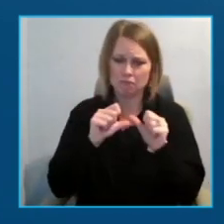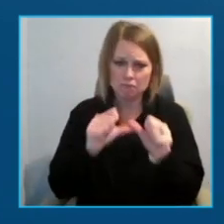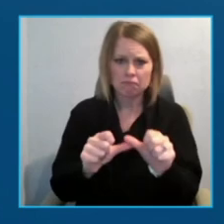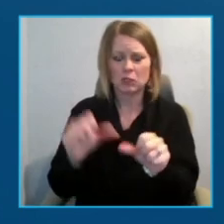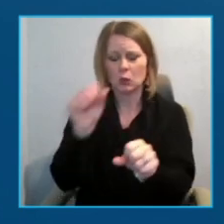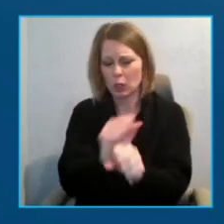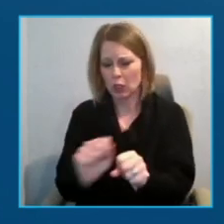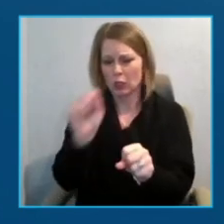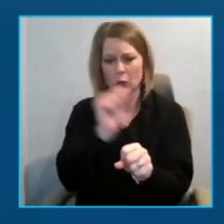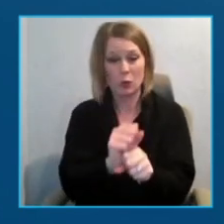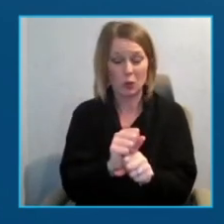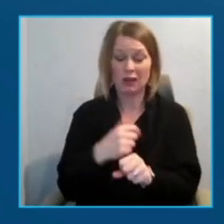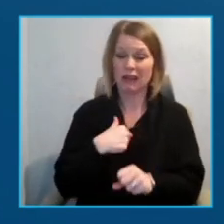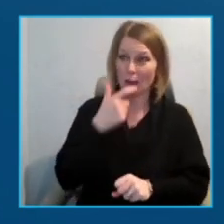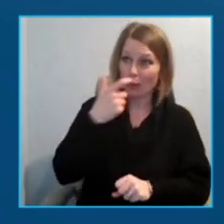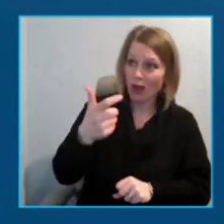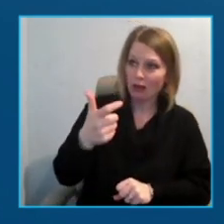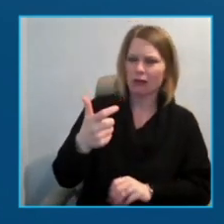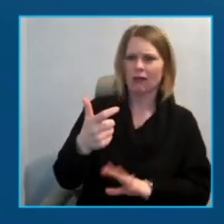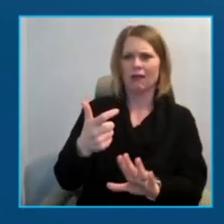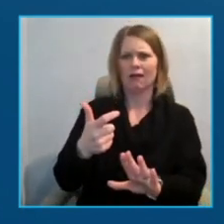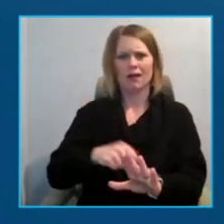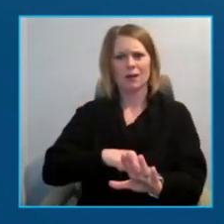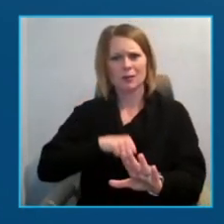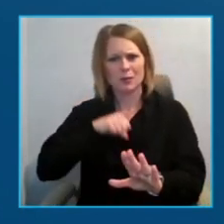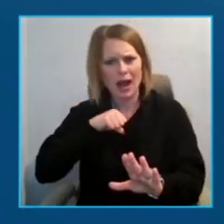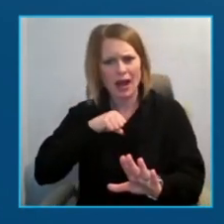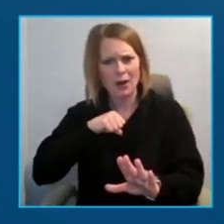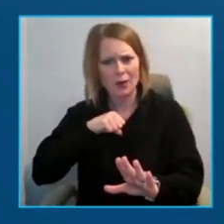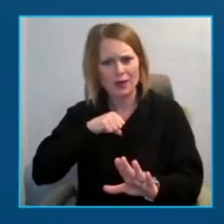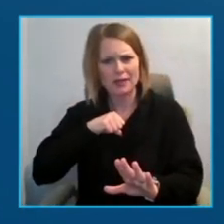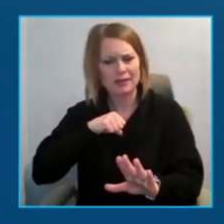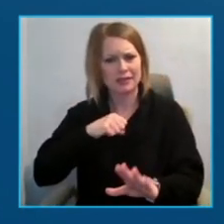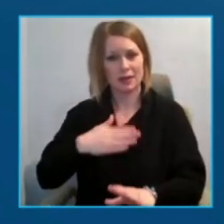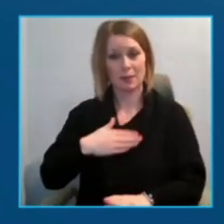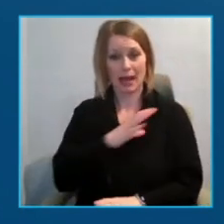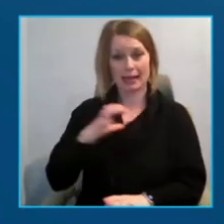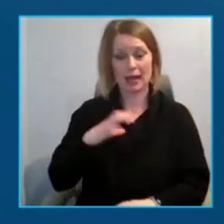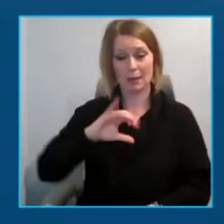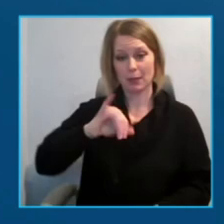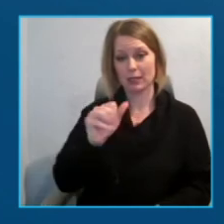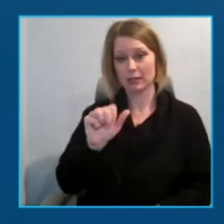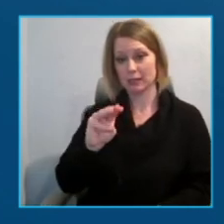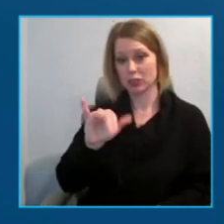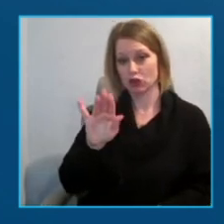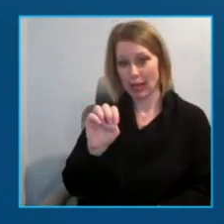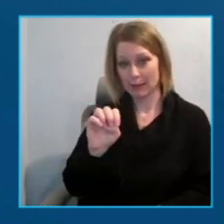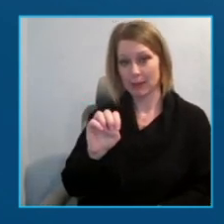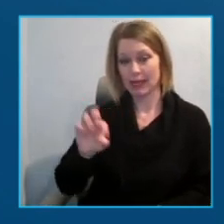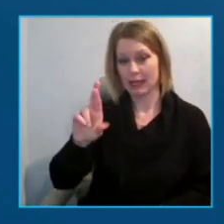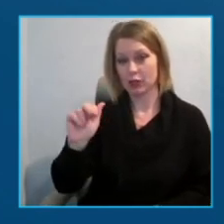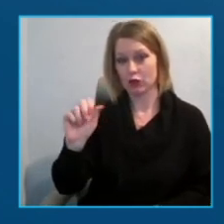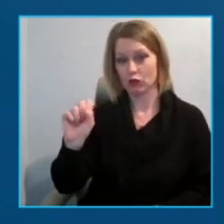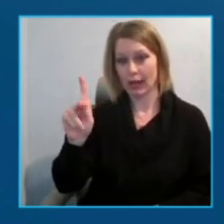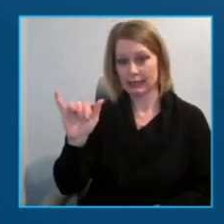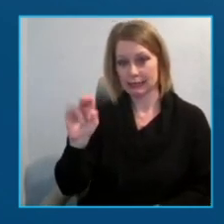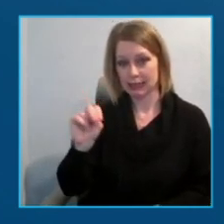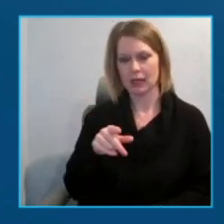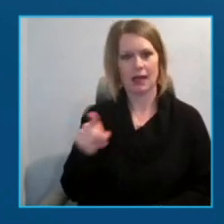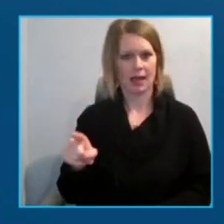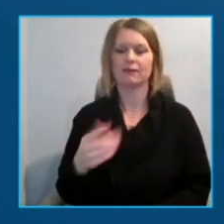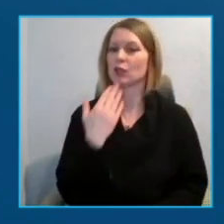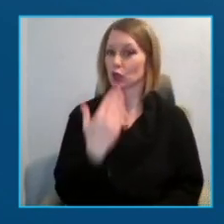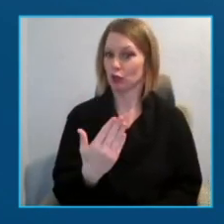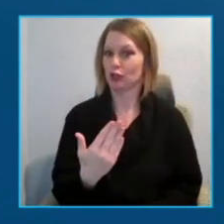pride as my congressman, Jamie Raskin, presents a really compelling case in front